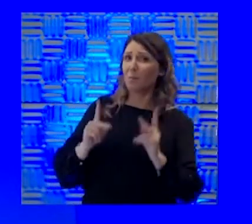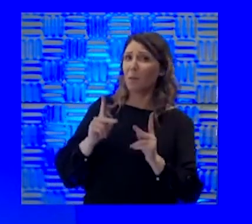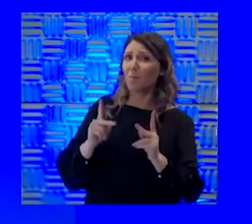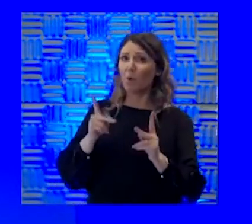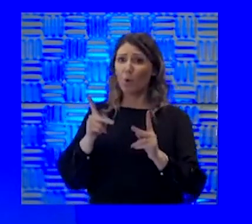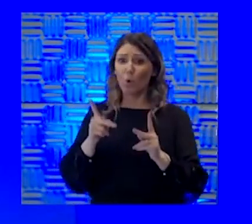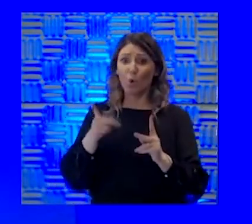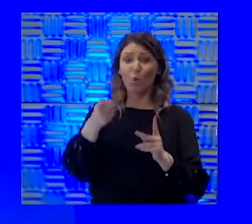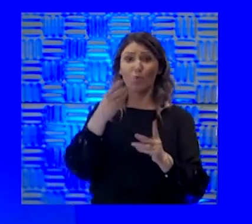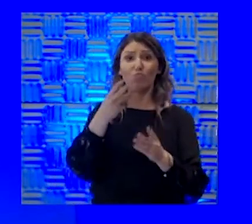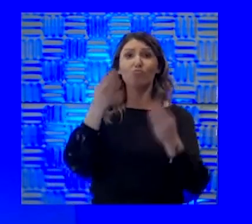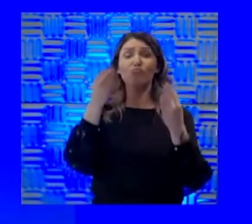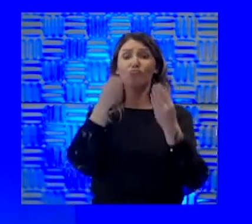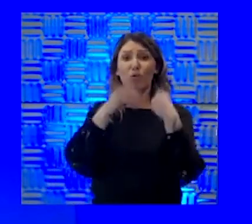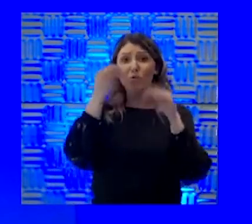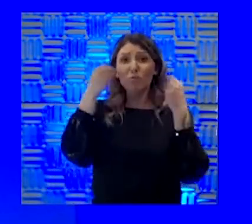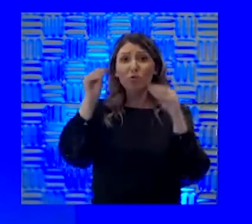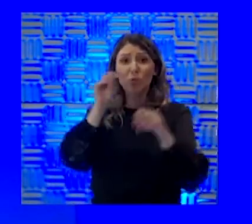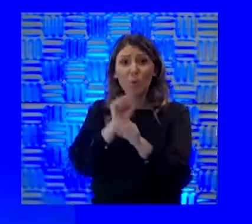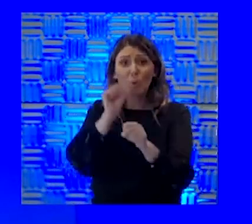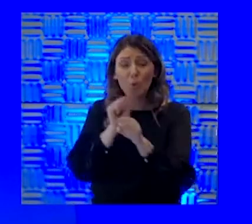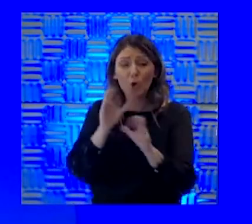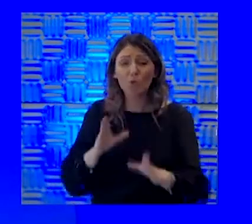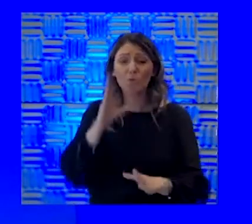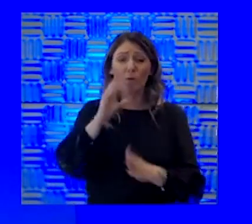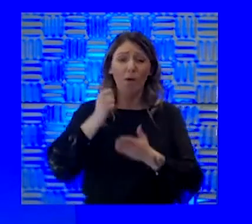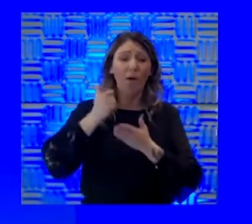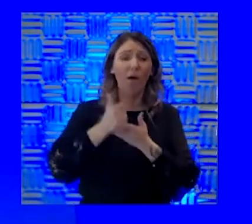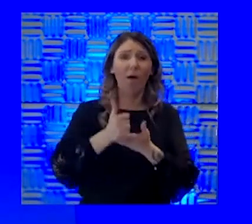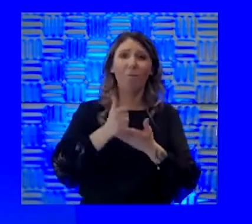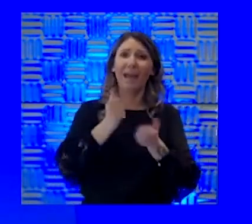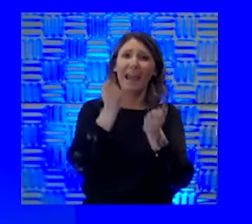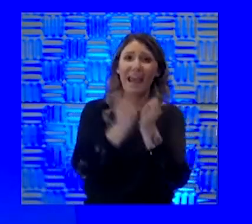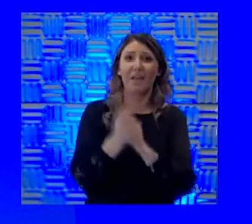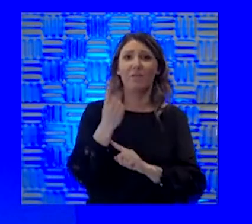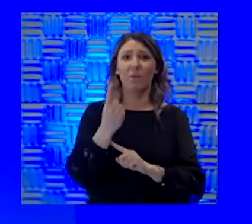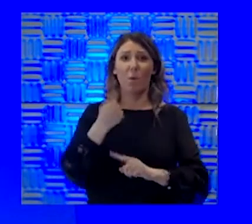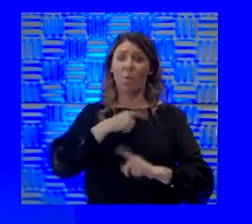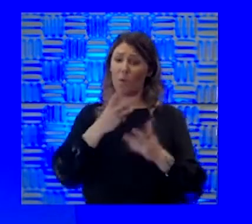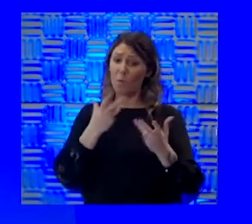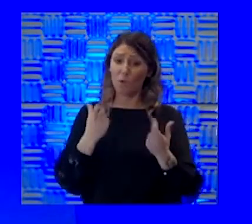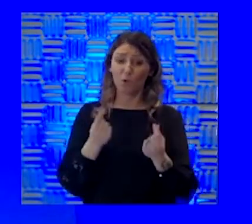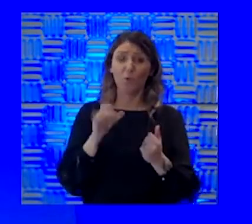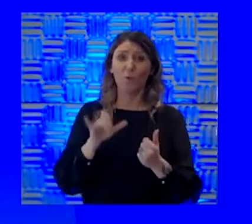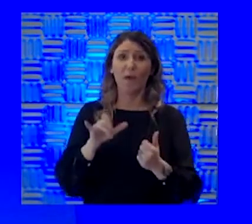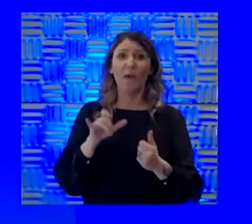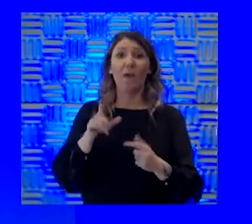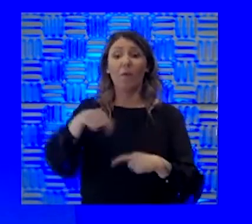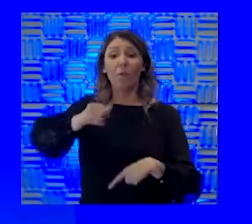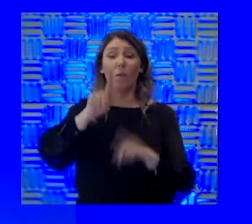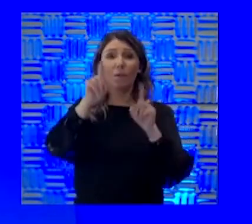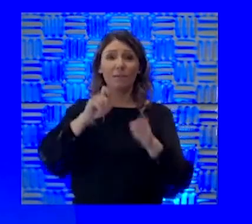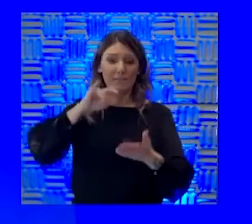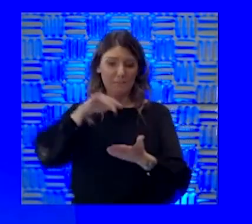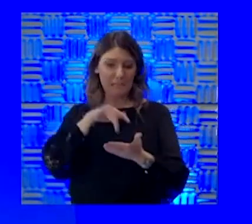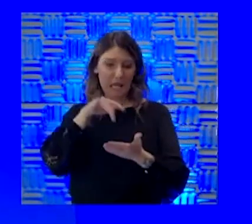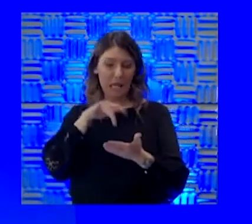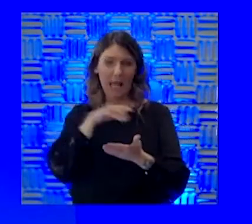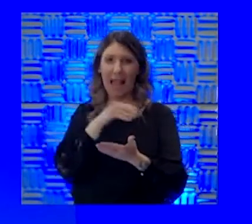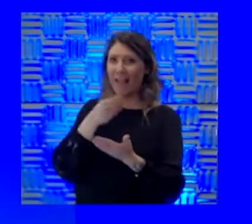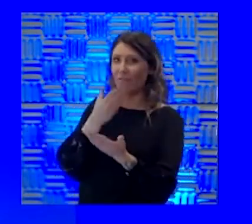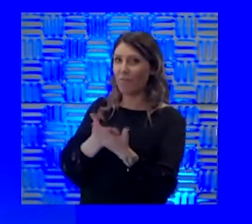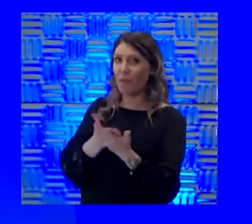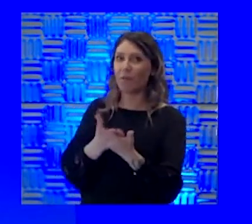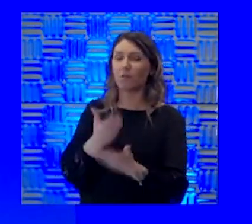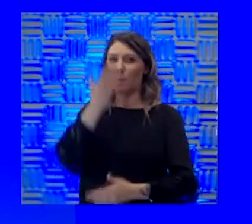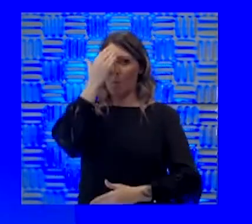That's going to help everybody. And so if we can get to do that, we absolutely would like to do that. Those tests are being studied right now and validated so that we know